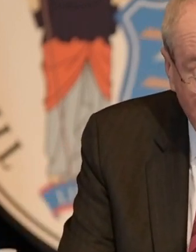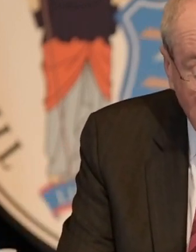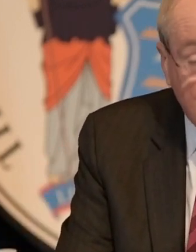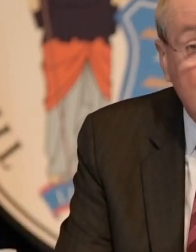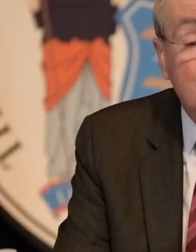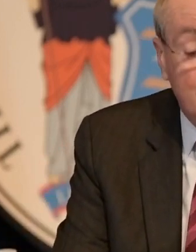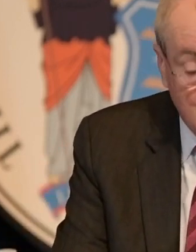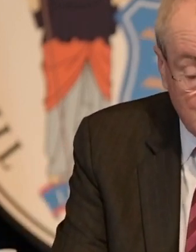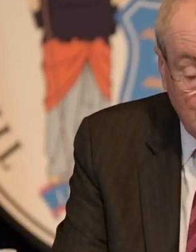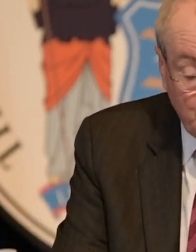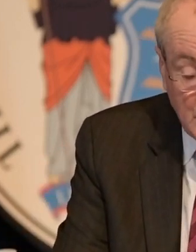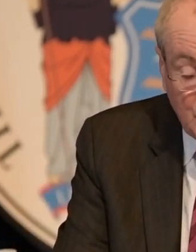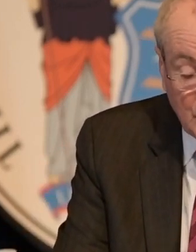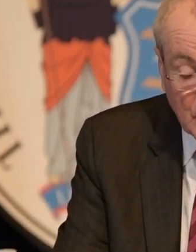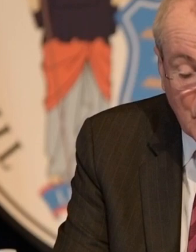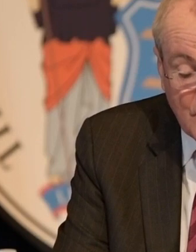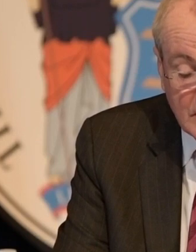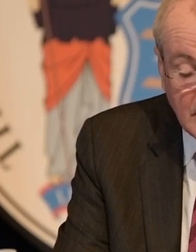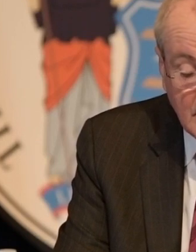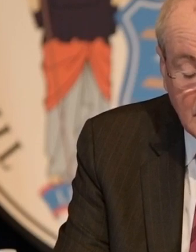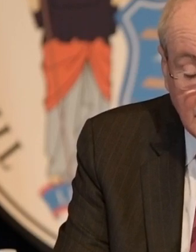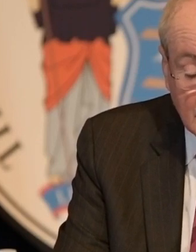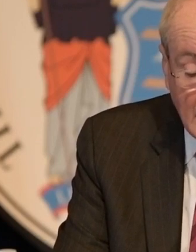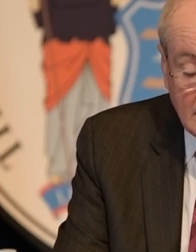have experience in these positions, please visit